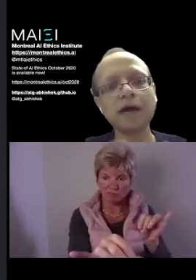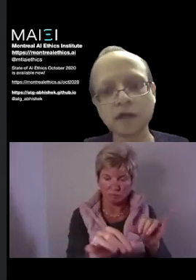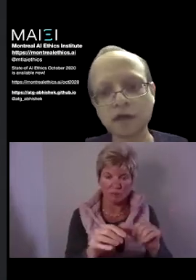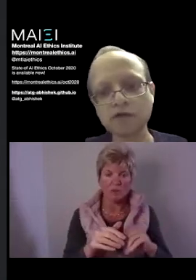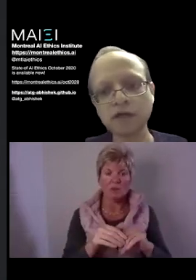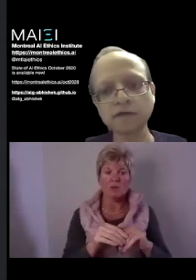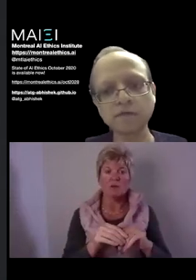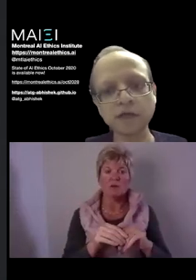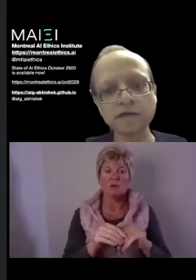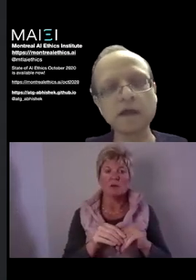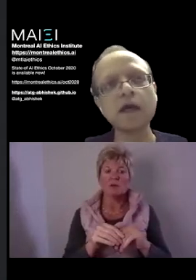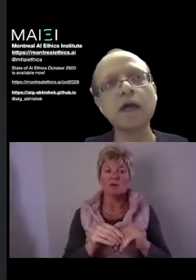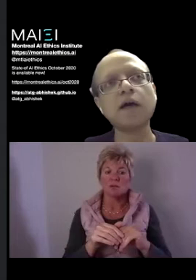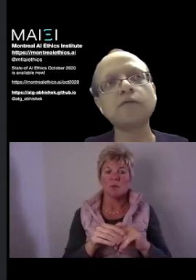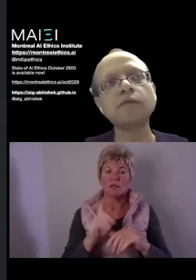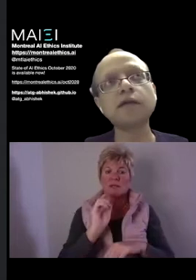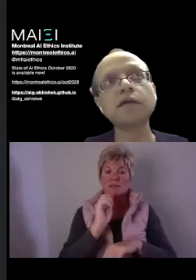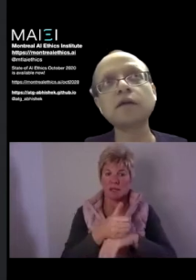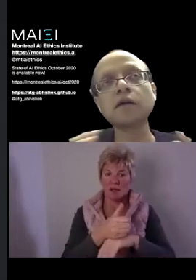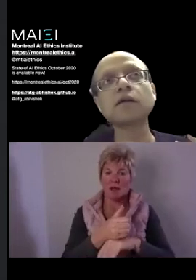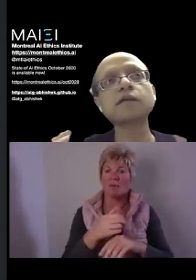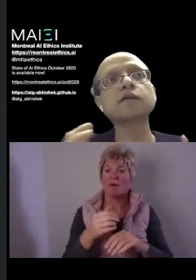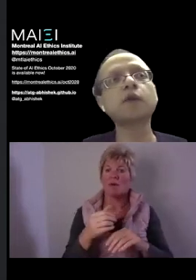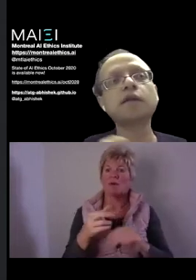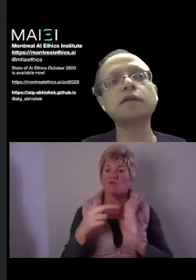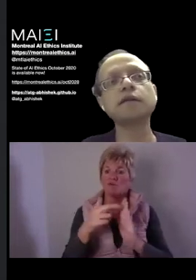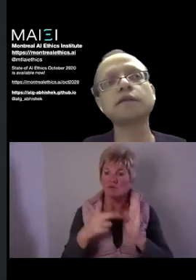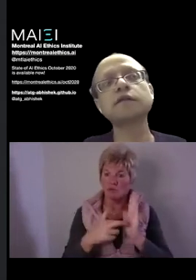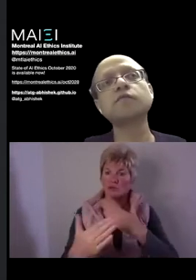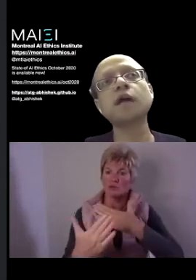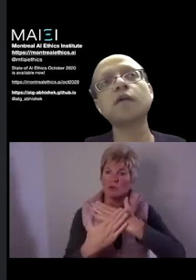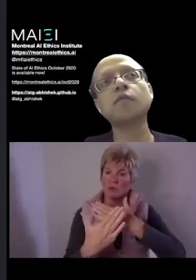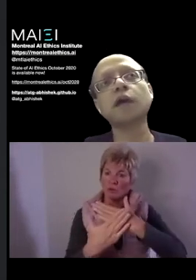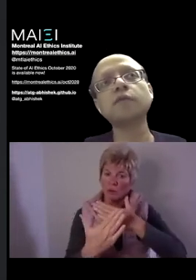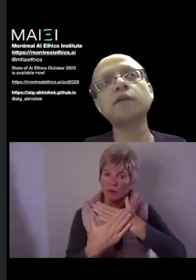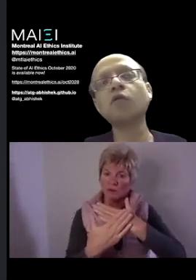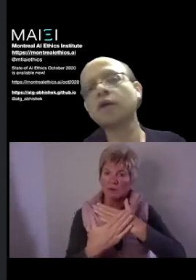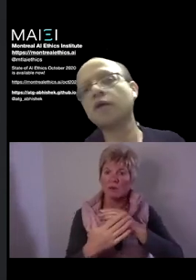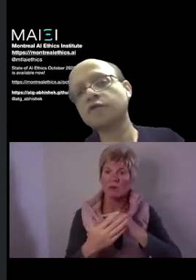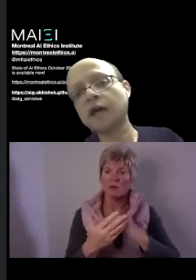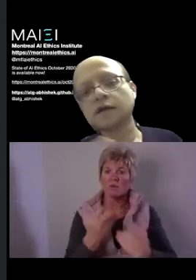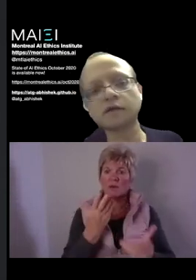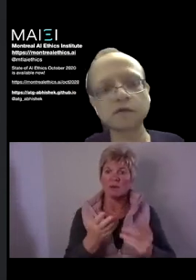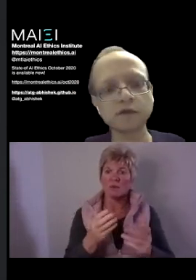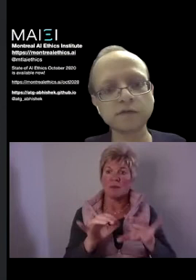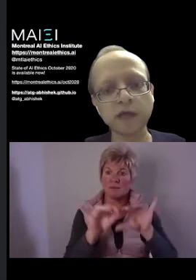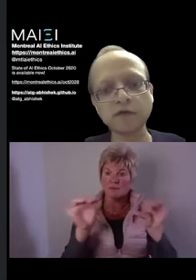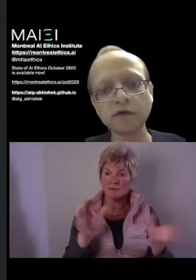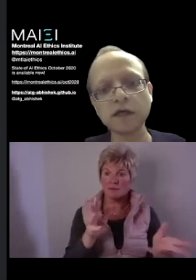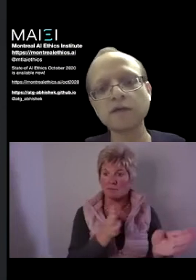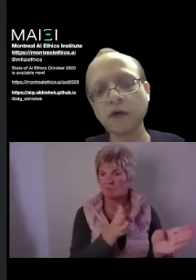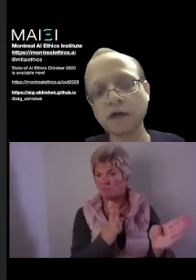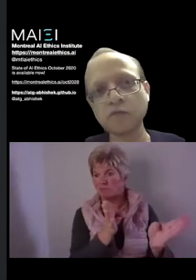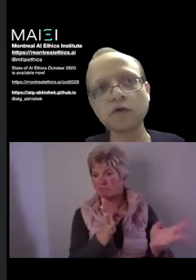And having guardrails in place that alert us to when the system might be going off track in terms of its